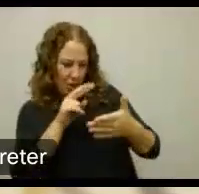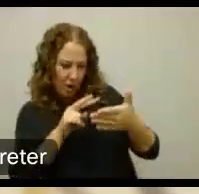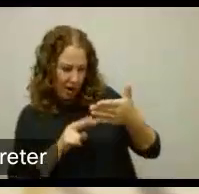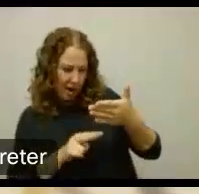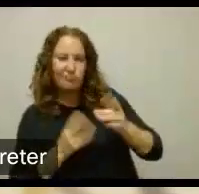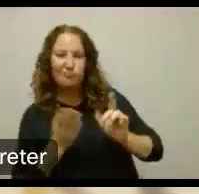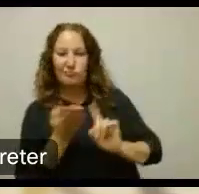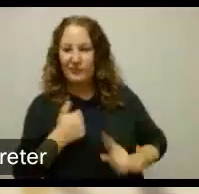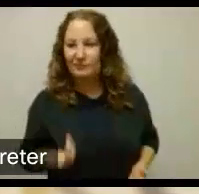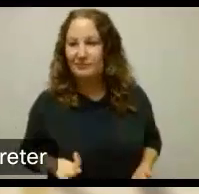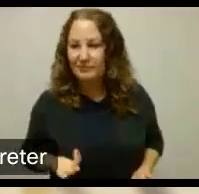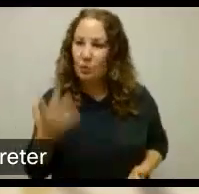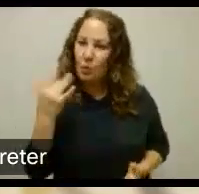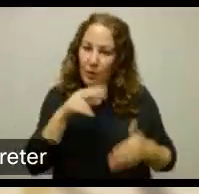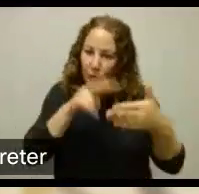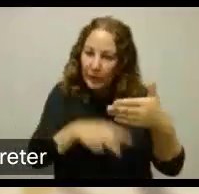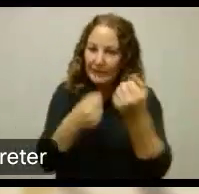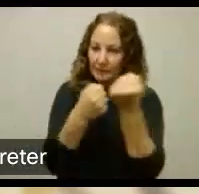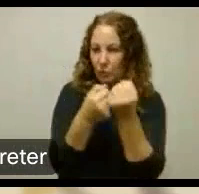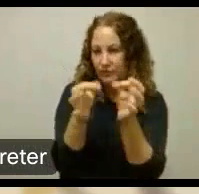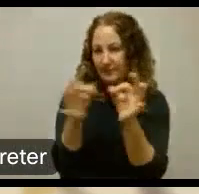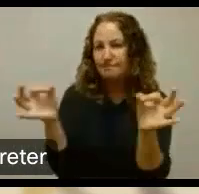by reading your supporting sentences.